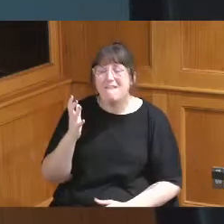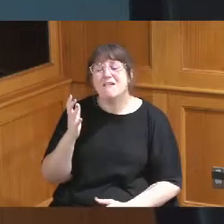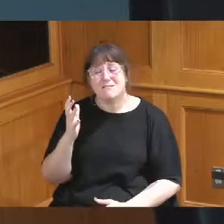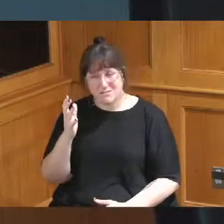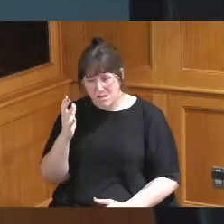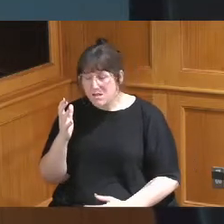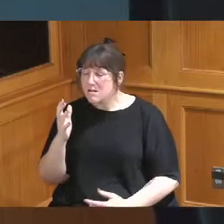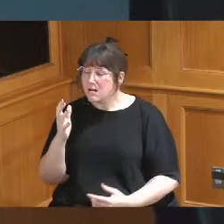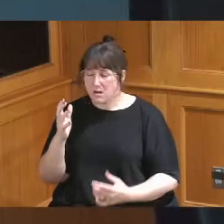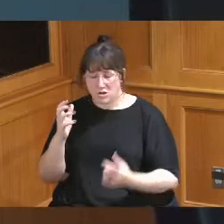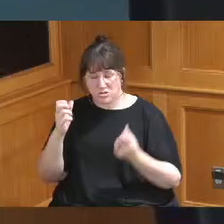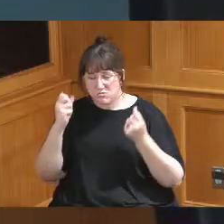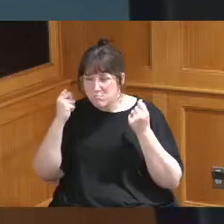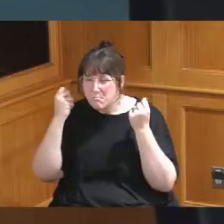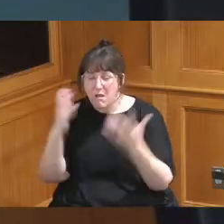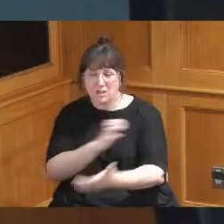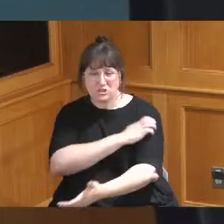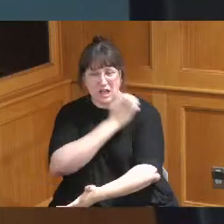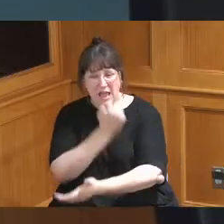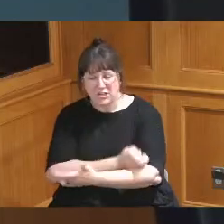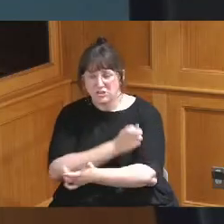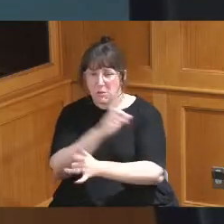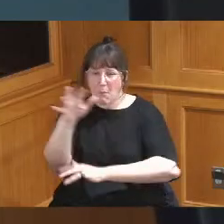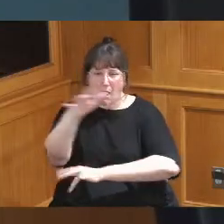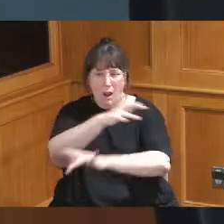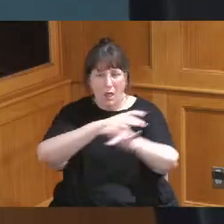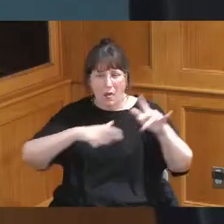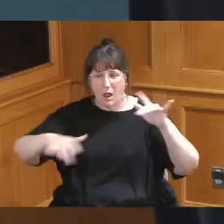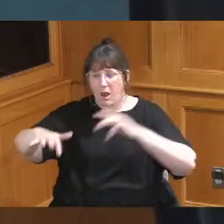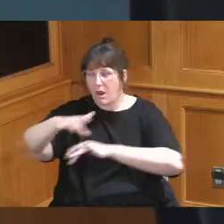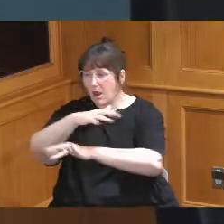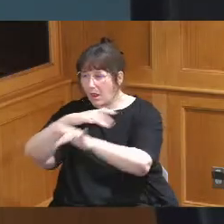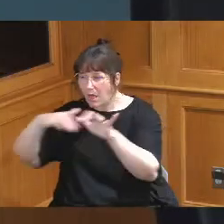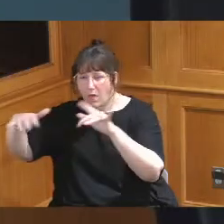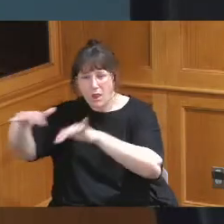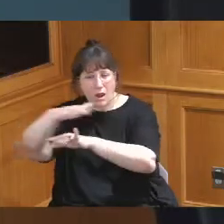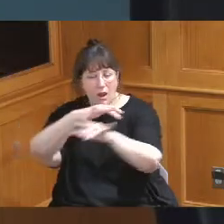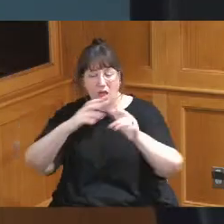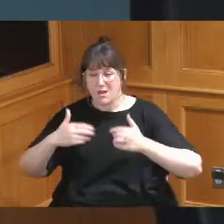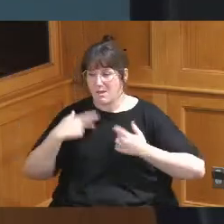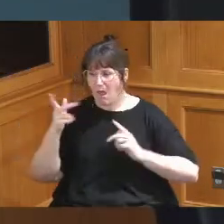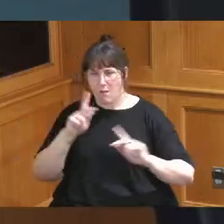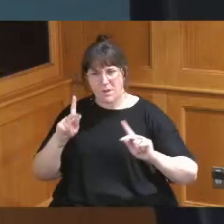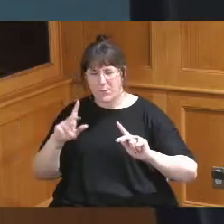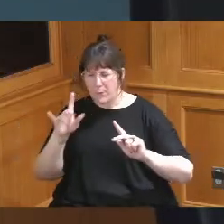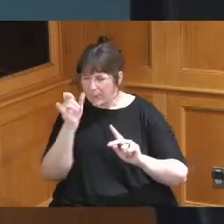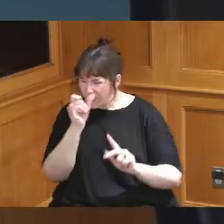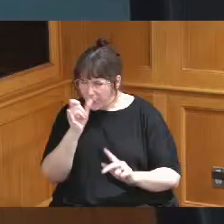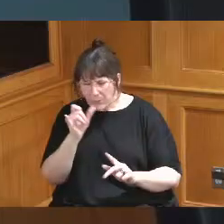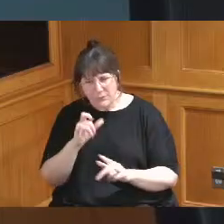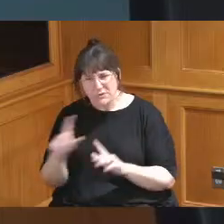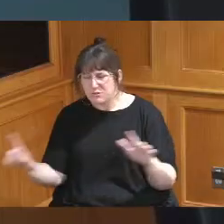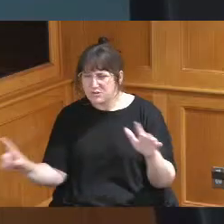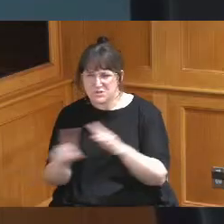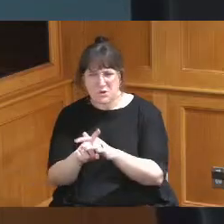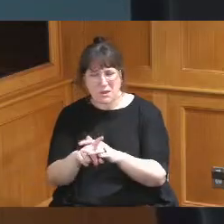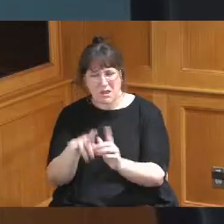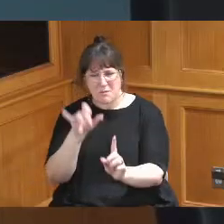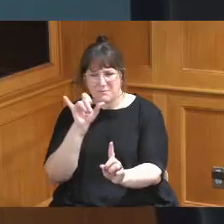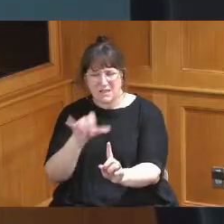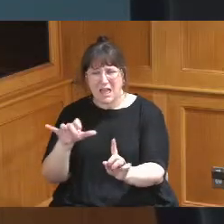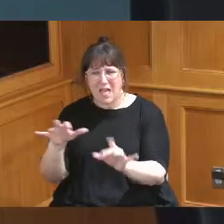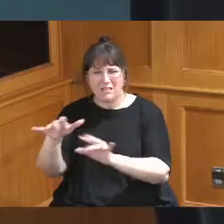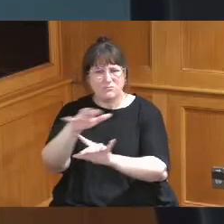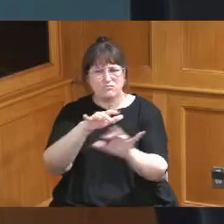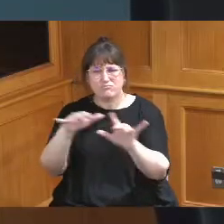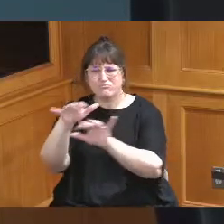And so it was really exciting to see all these young people, in particular Commissioner Dumas, coming to the core of the city and then moving around. I